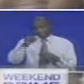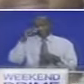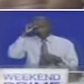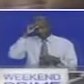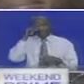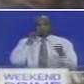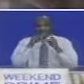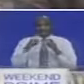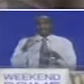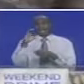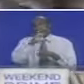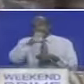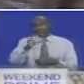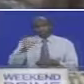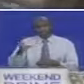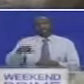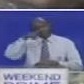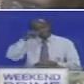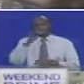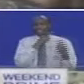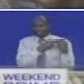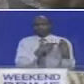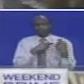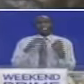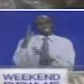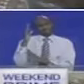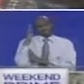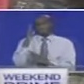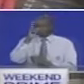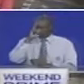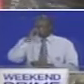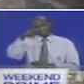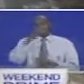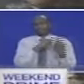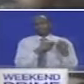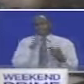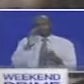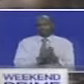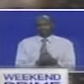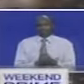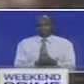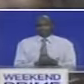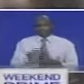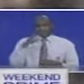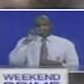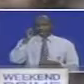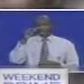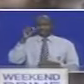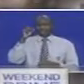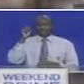Wao ndio wanasimamia mambo ya askari, mambo ya security, sio? Kule Marsabit